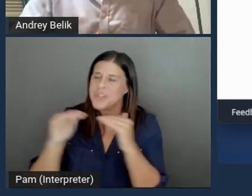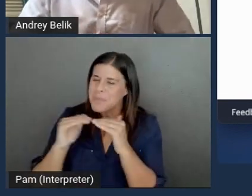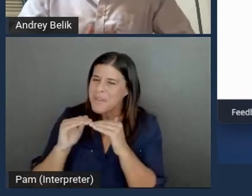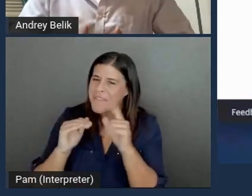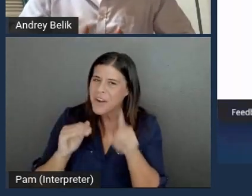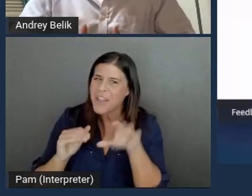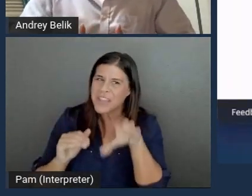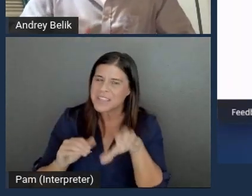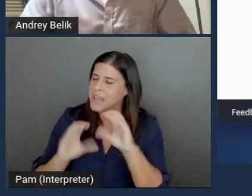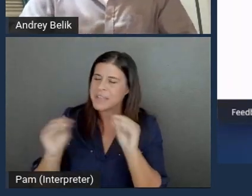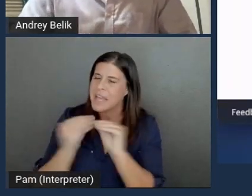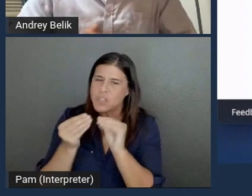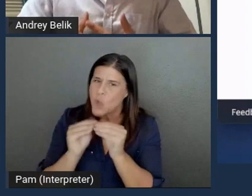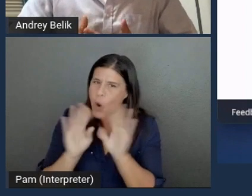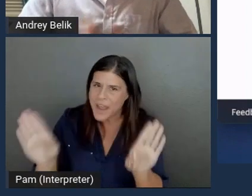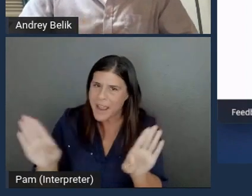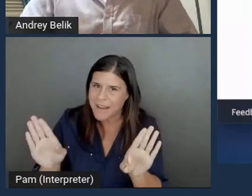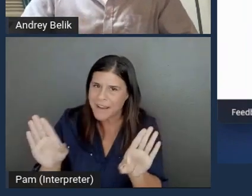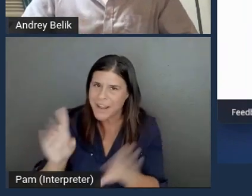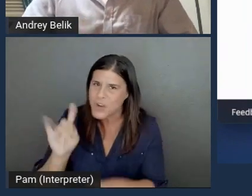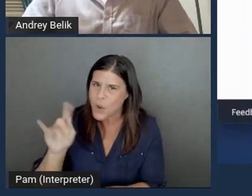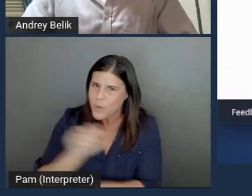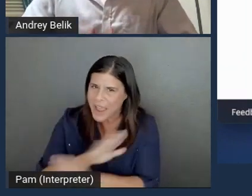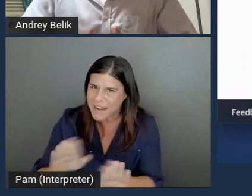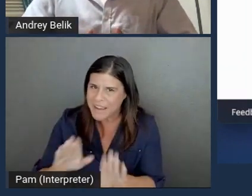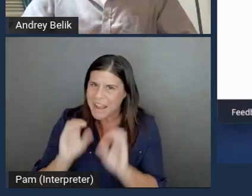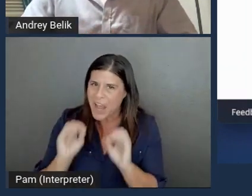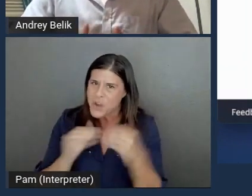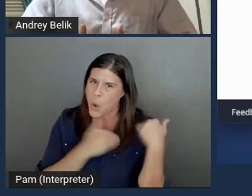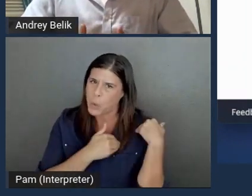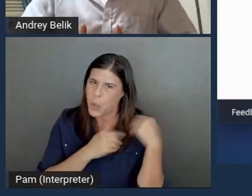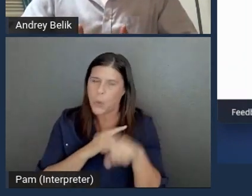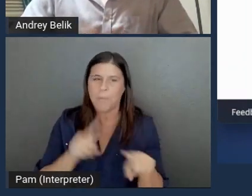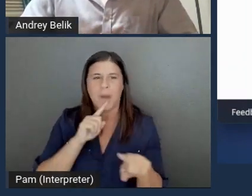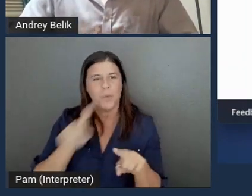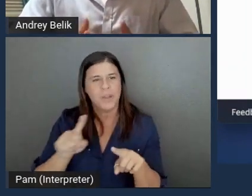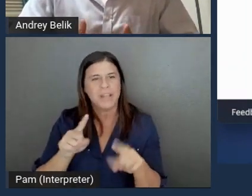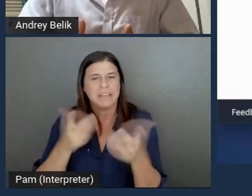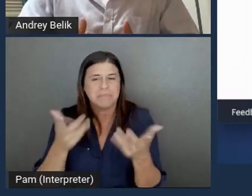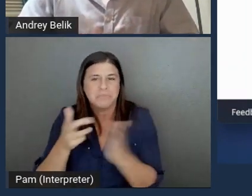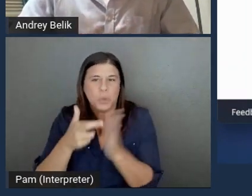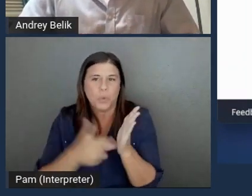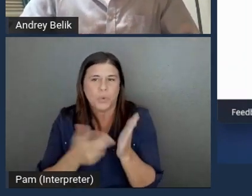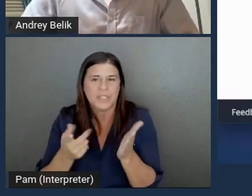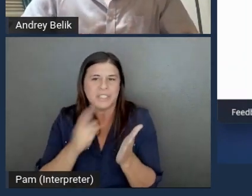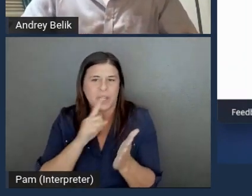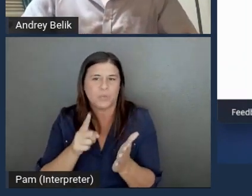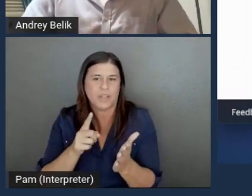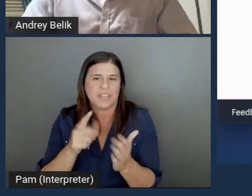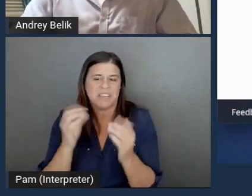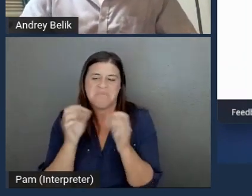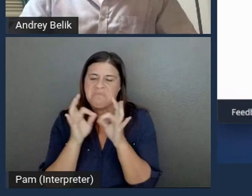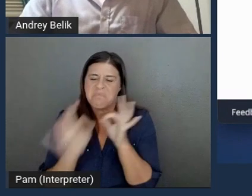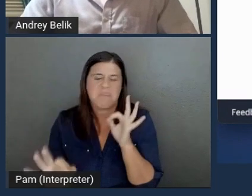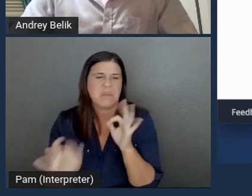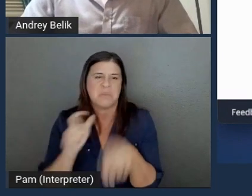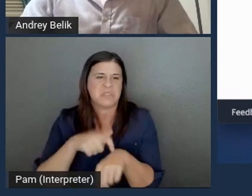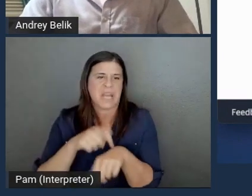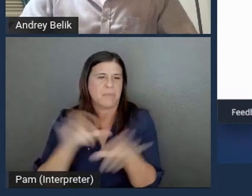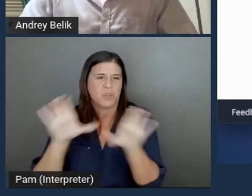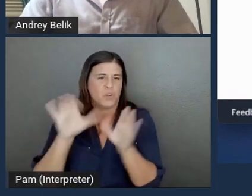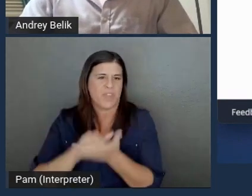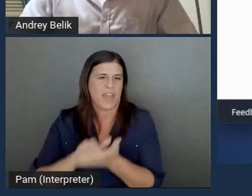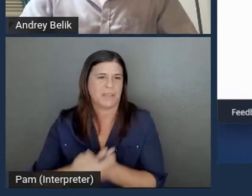data and is not on the load. But like in principle, that's at the minimum time needed to do this. Okay, yeah,